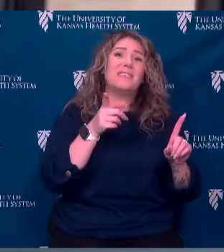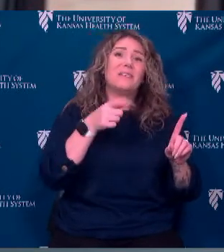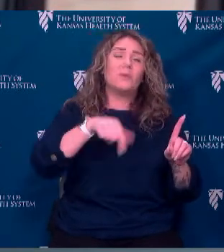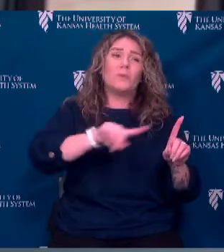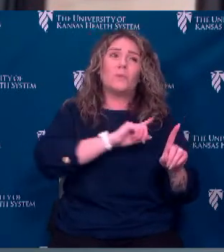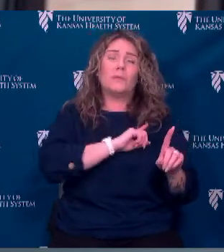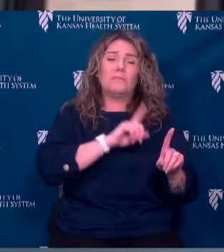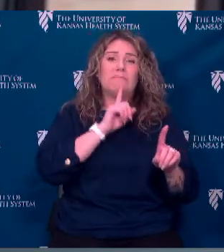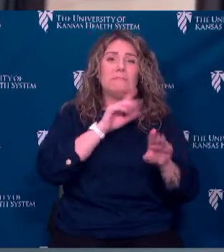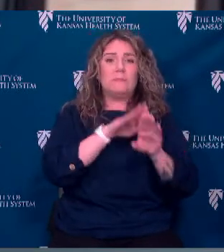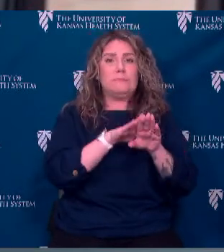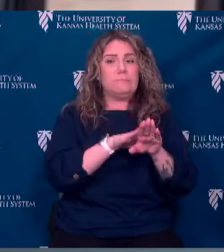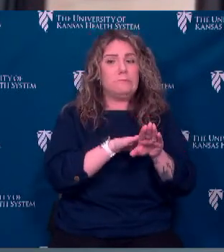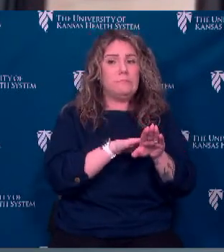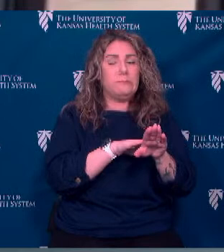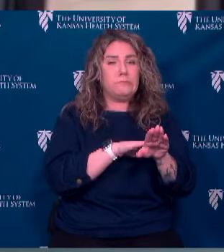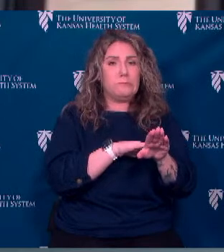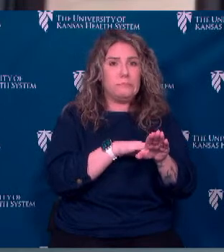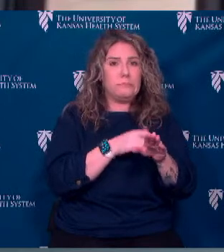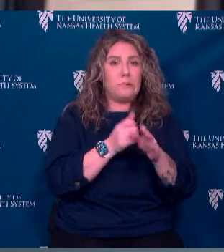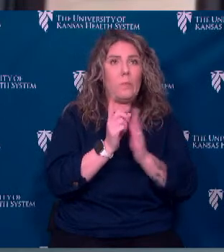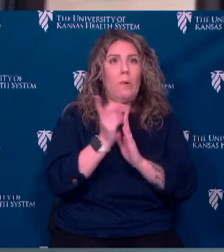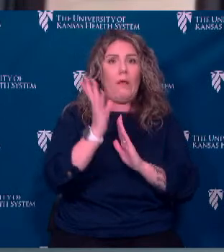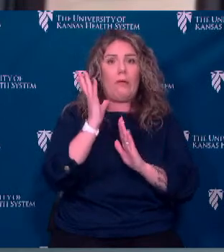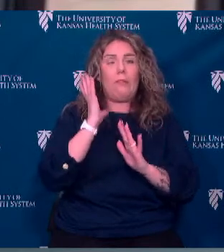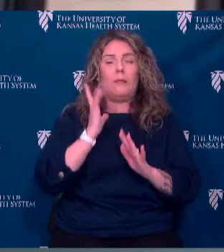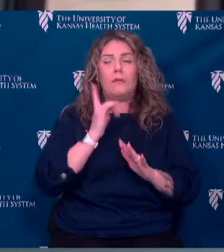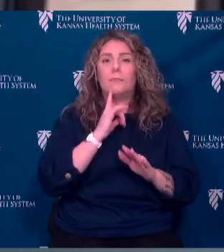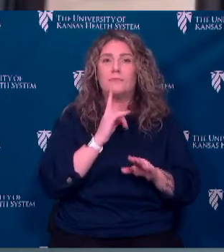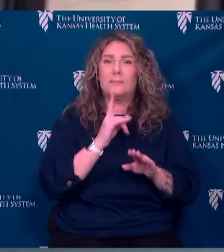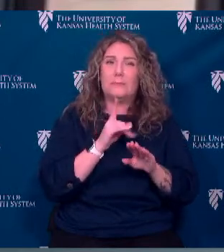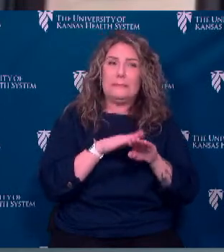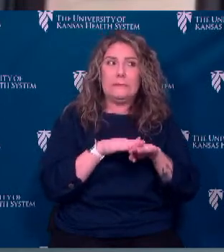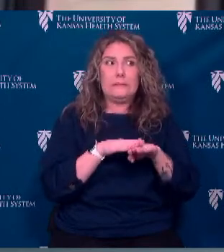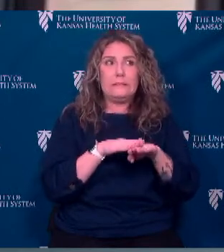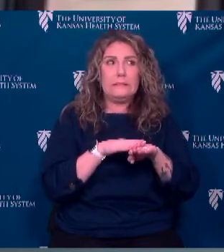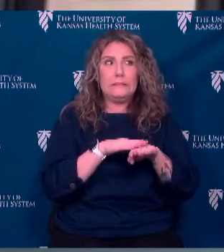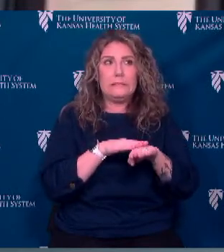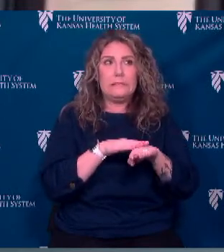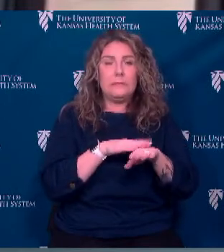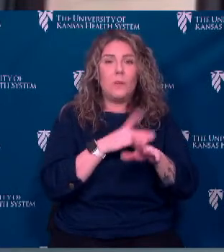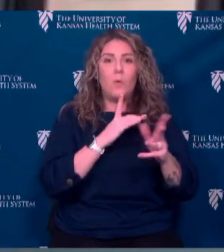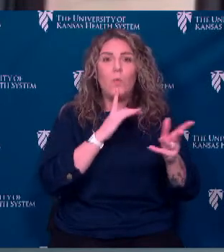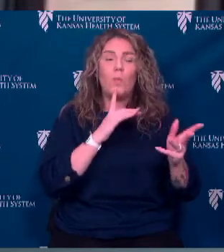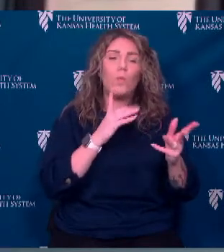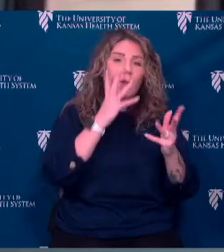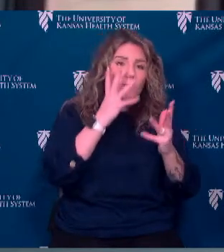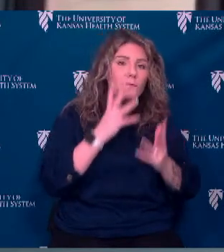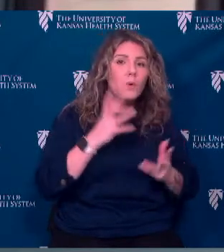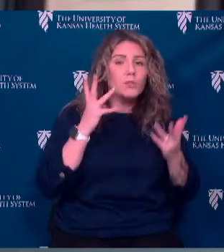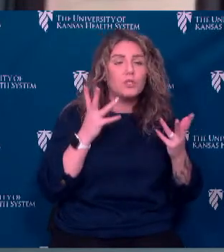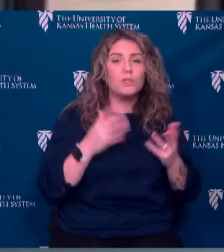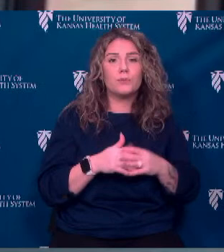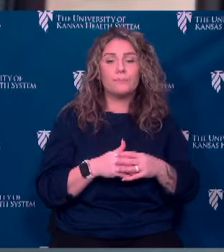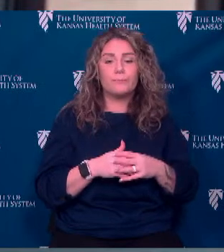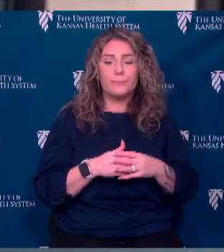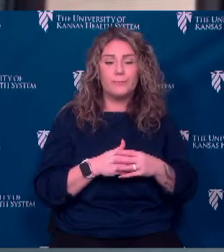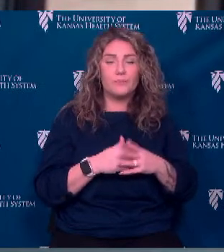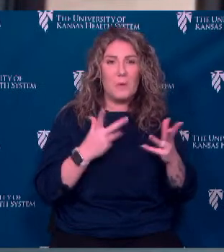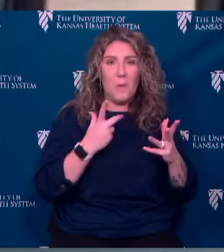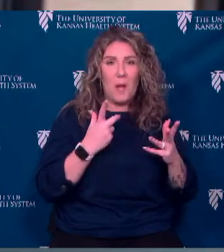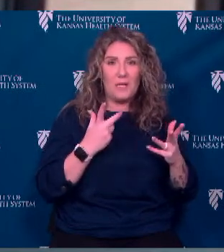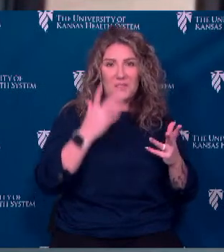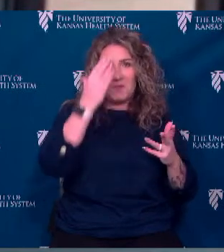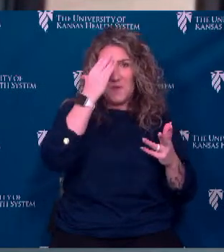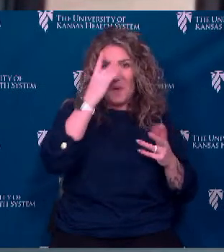down quite some time ago, and like I said, it's been kind of a steady crawl since then, which is unfortunate given what we know about vaccines,